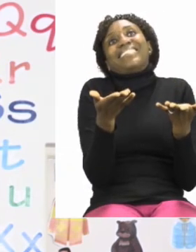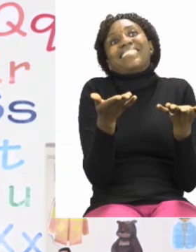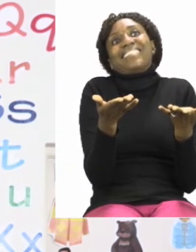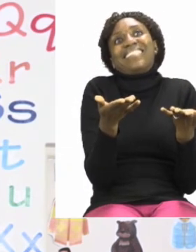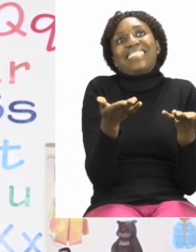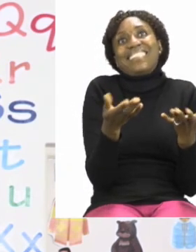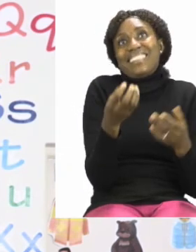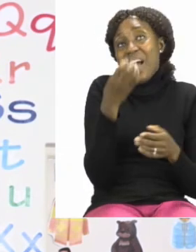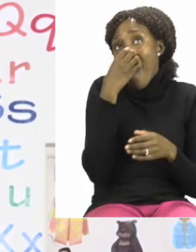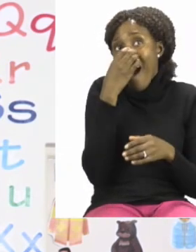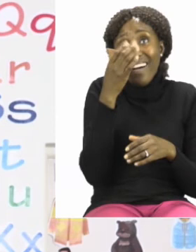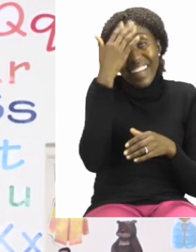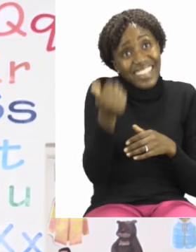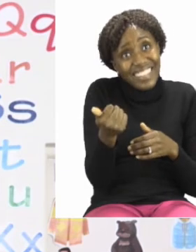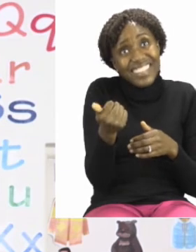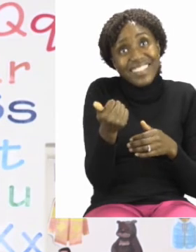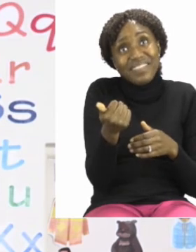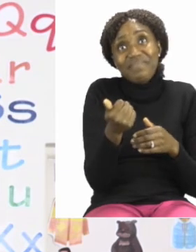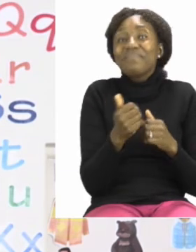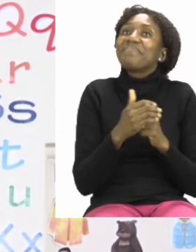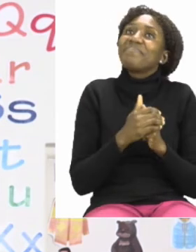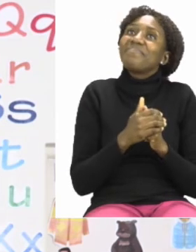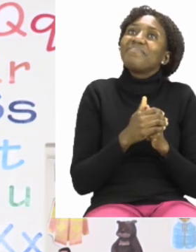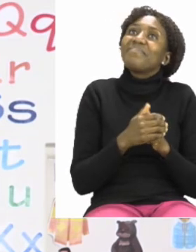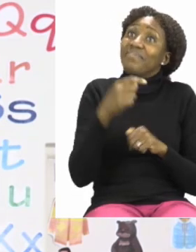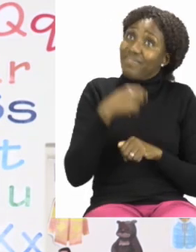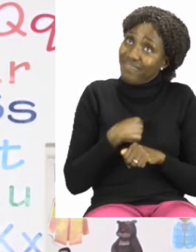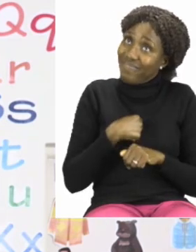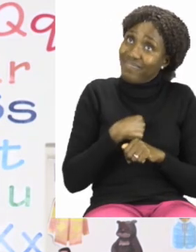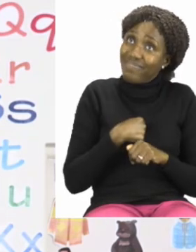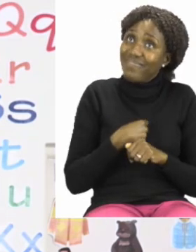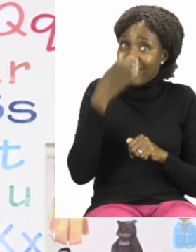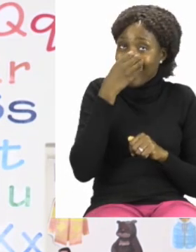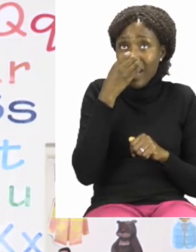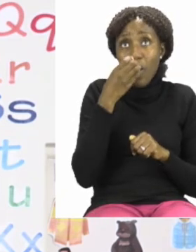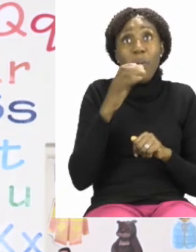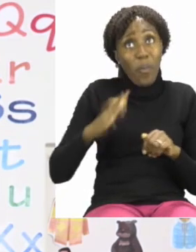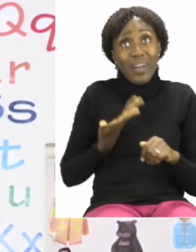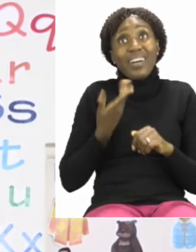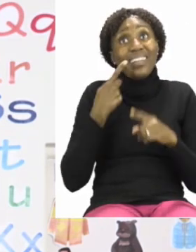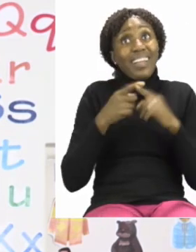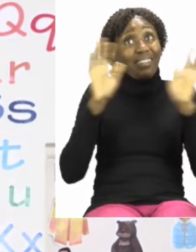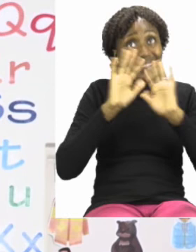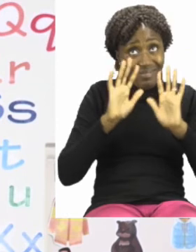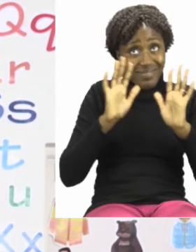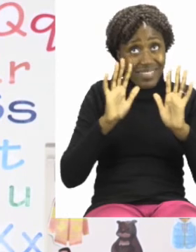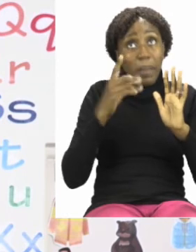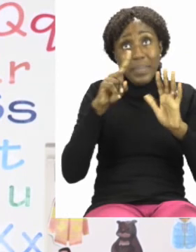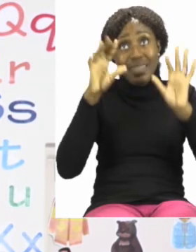are, Sashi. Hello. So, Sashi and I would like to say goodbye. Are you ready to sing,